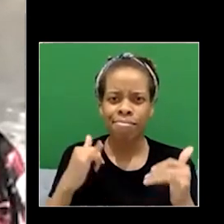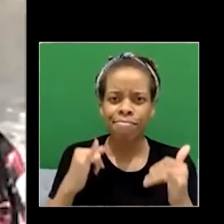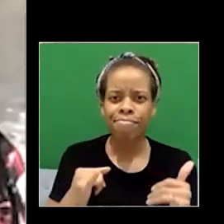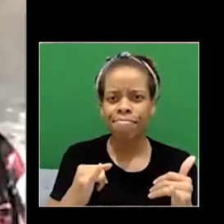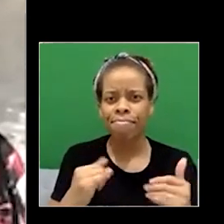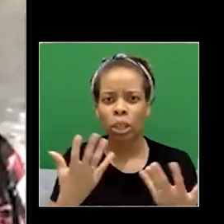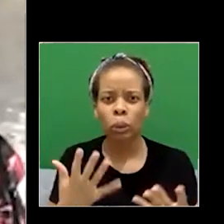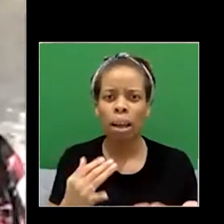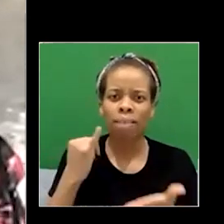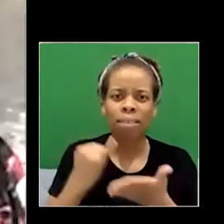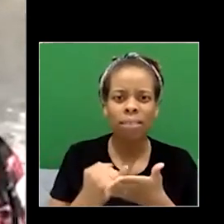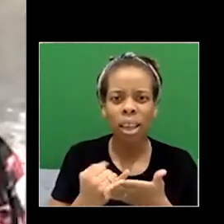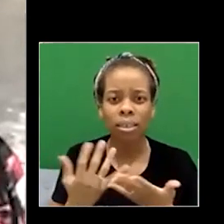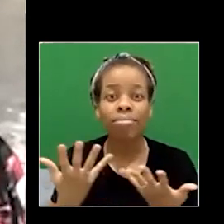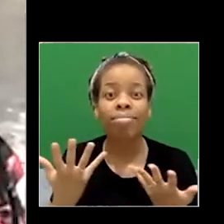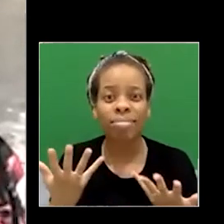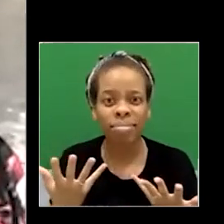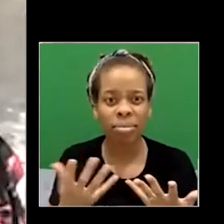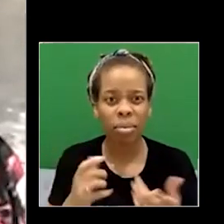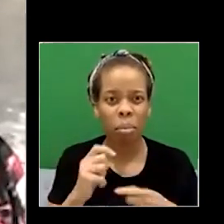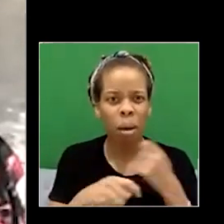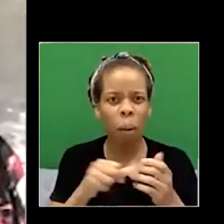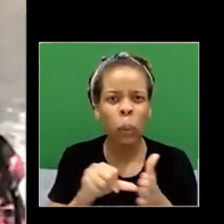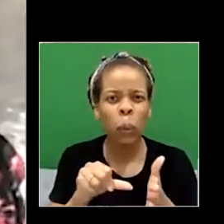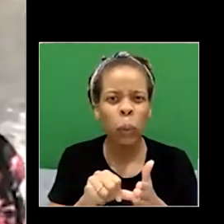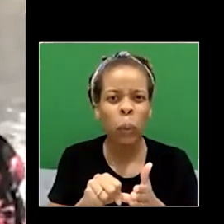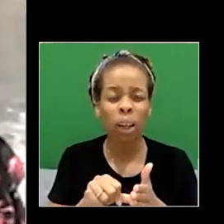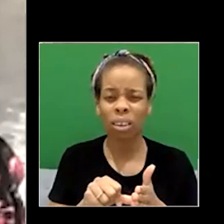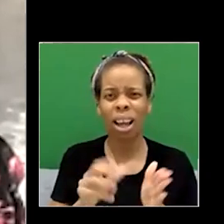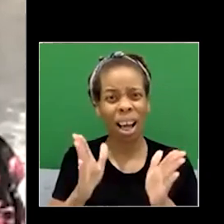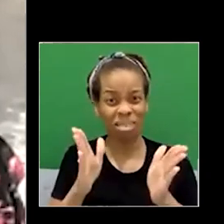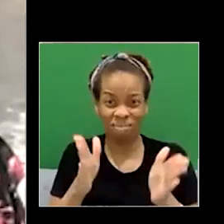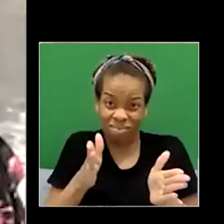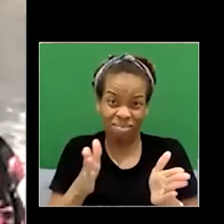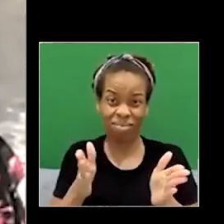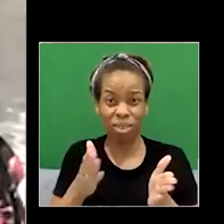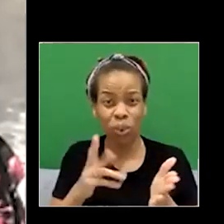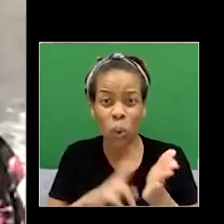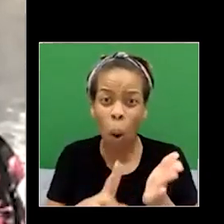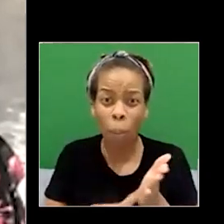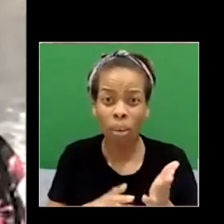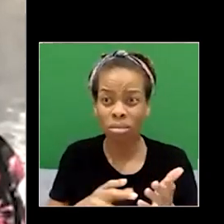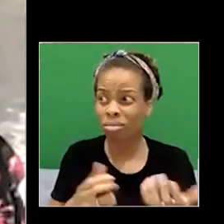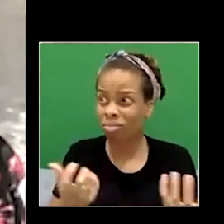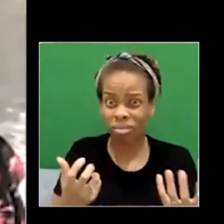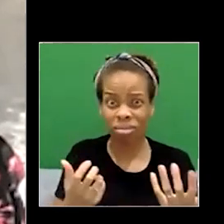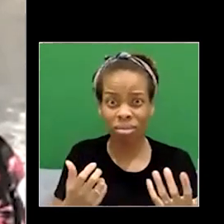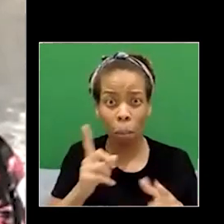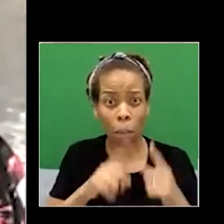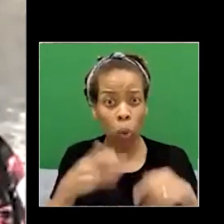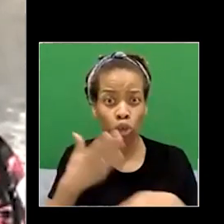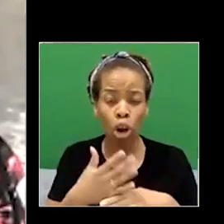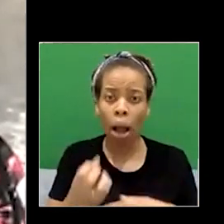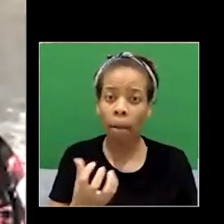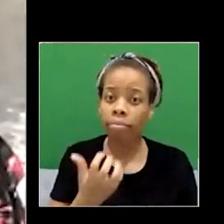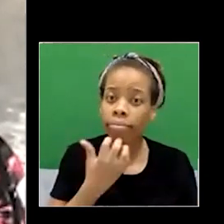up to the task that day. I think that's, I kind of think that's normal. I mean, most people do that in most professions. It's just